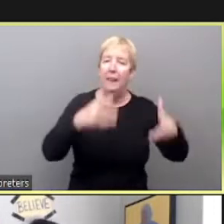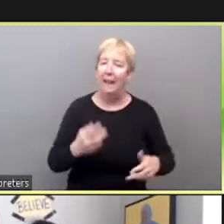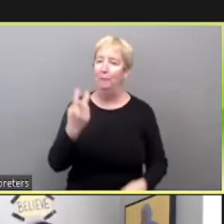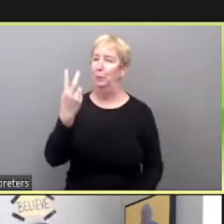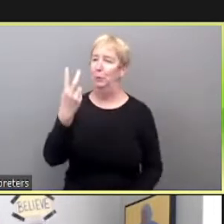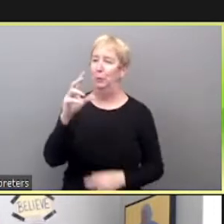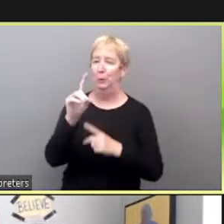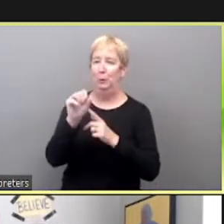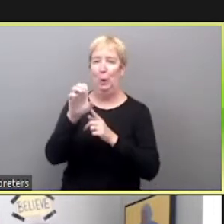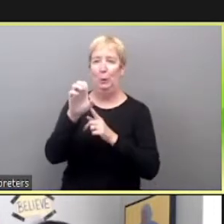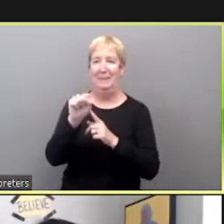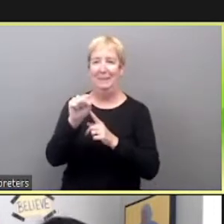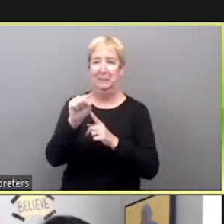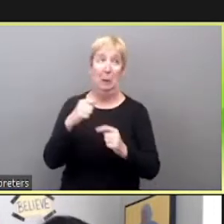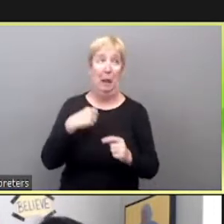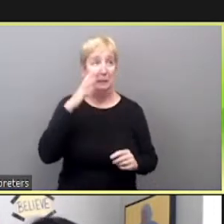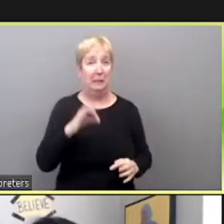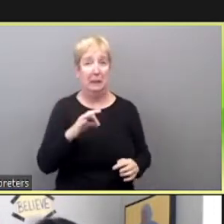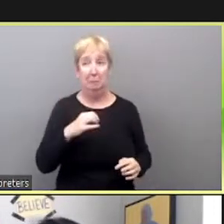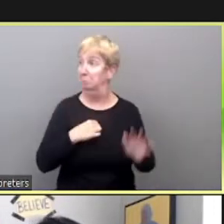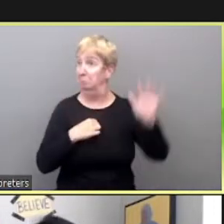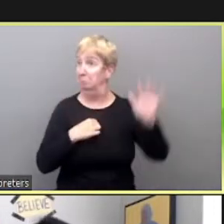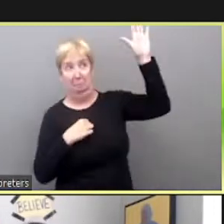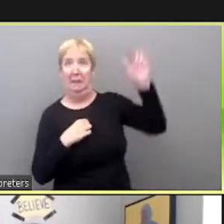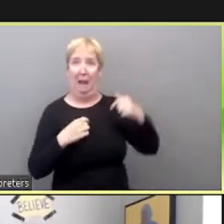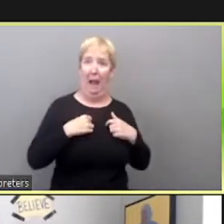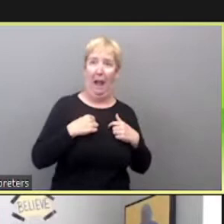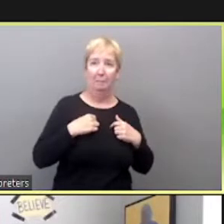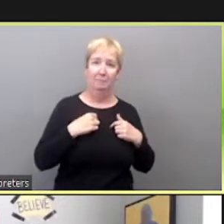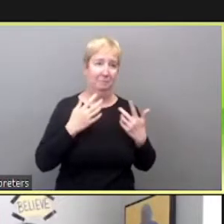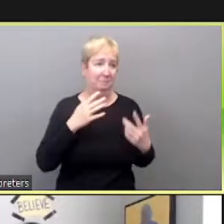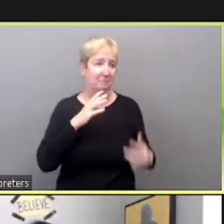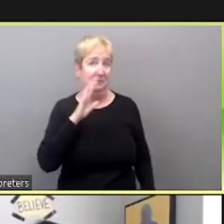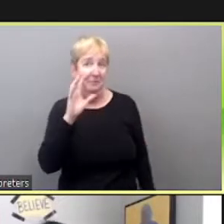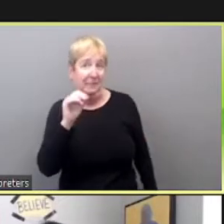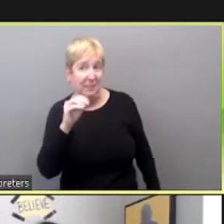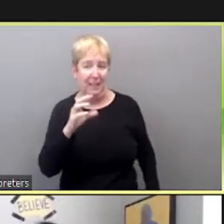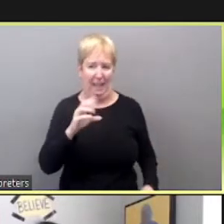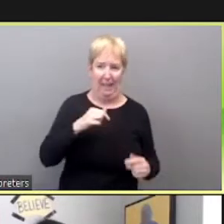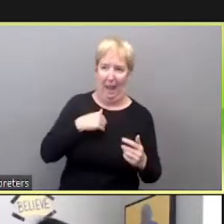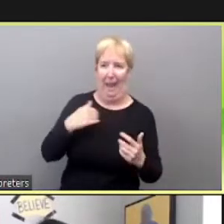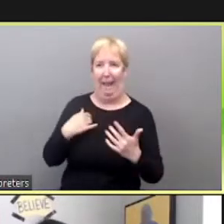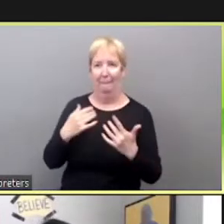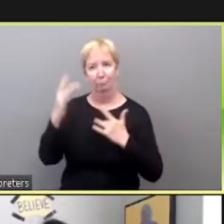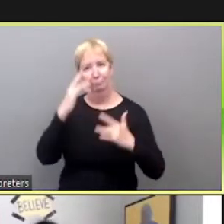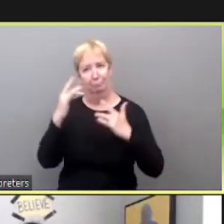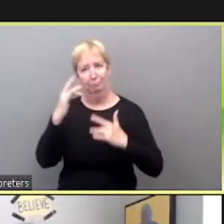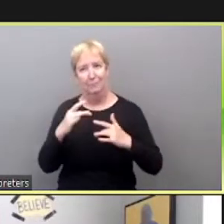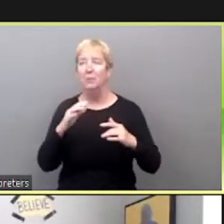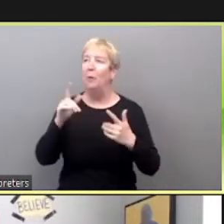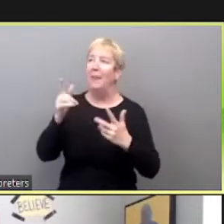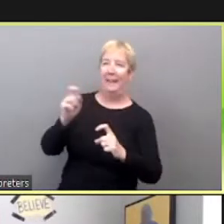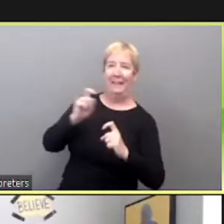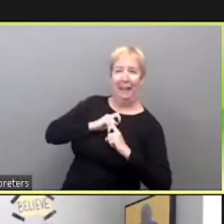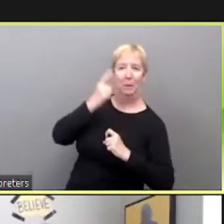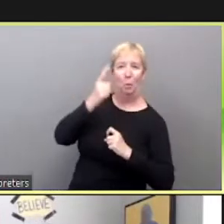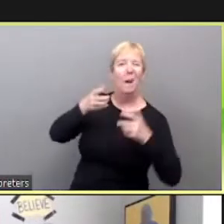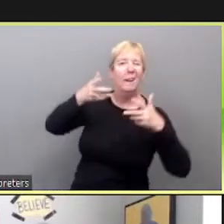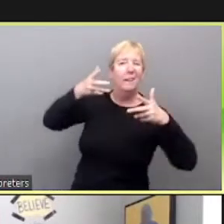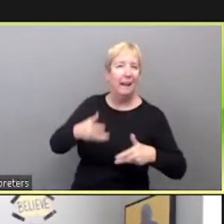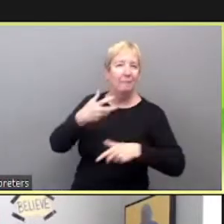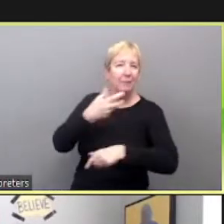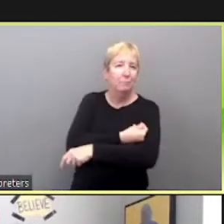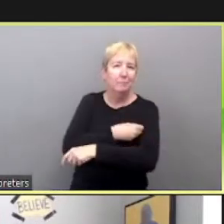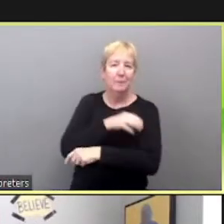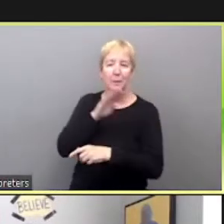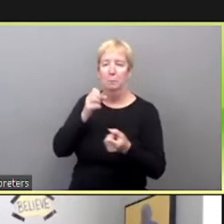today because I am over 50 and I have an underlying medical condition and I feel great. So those of you who